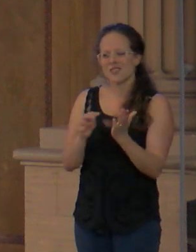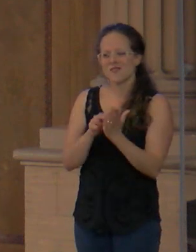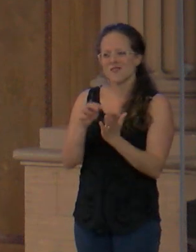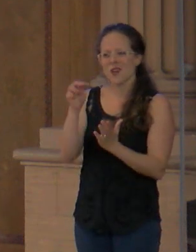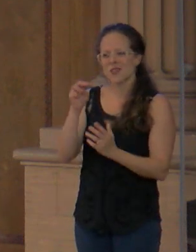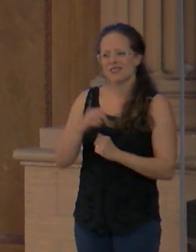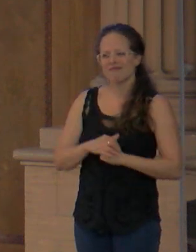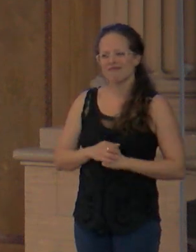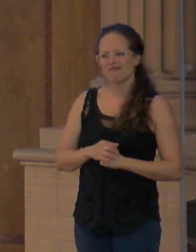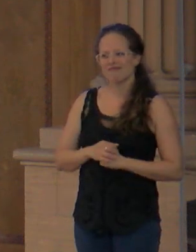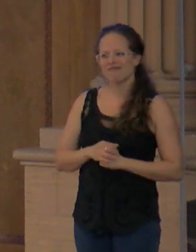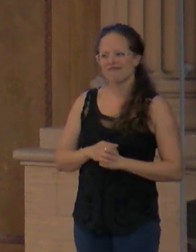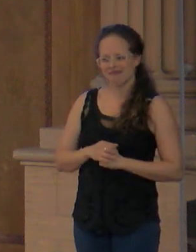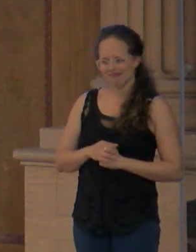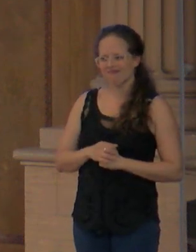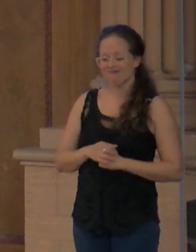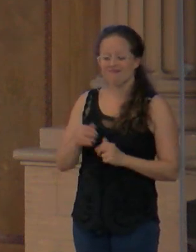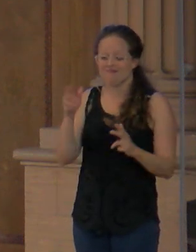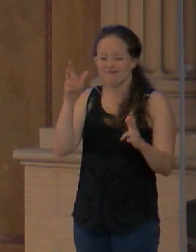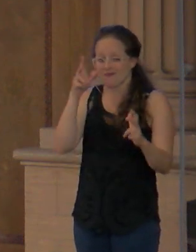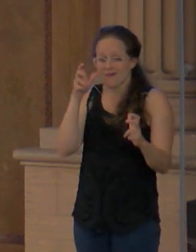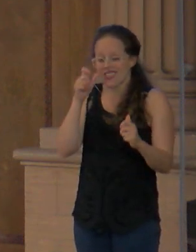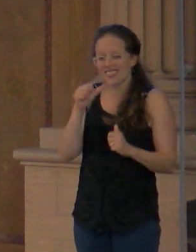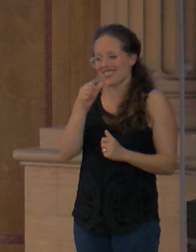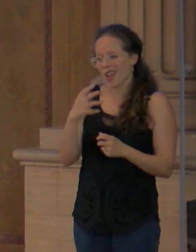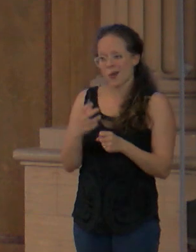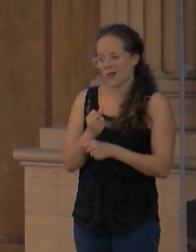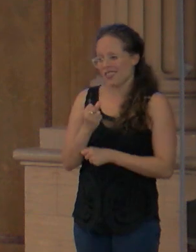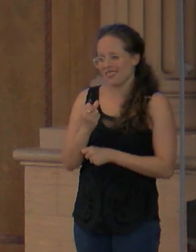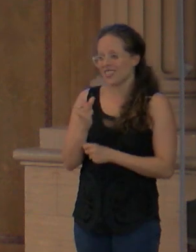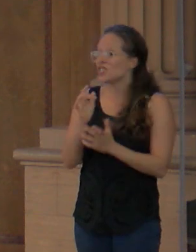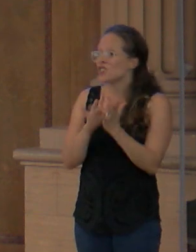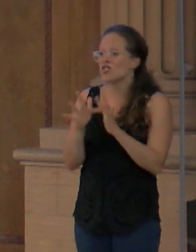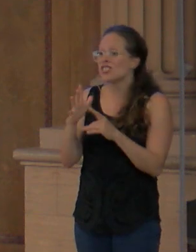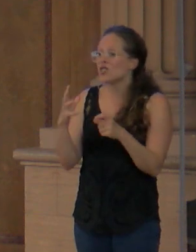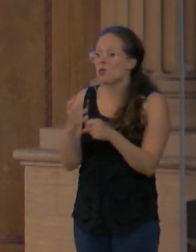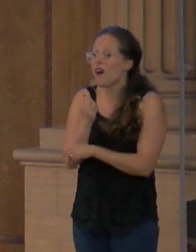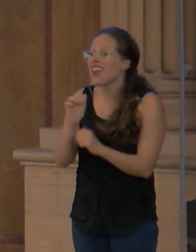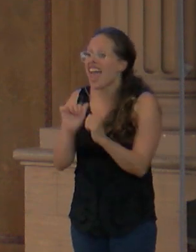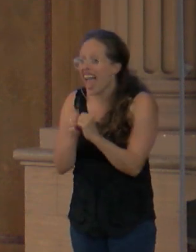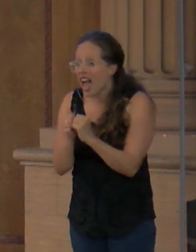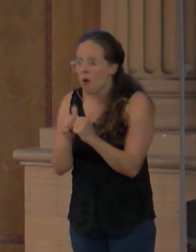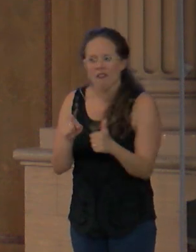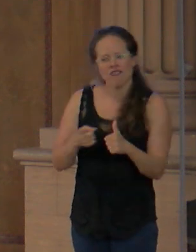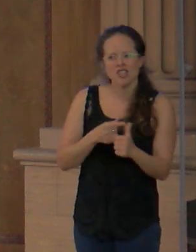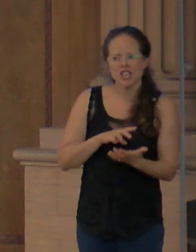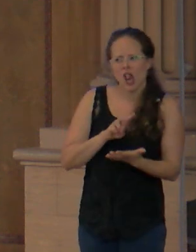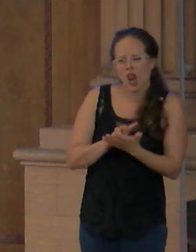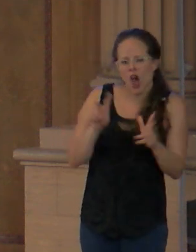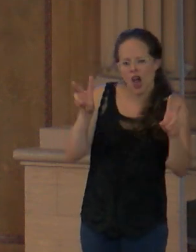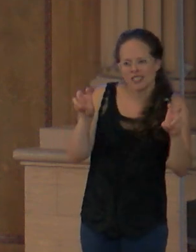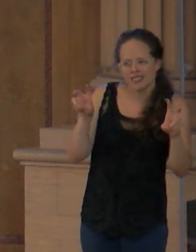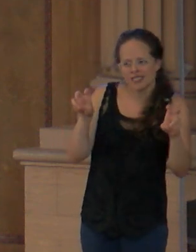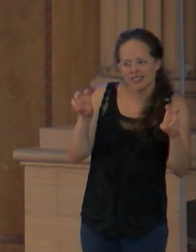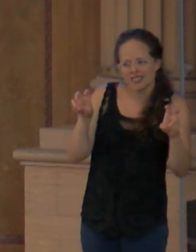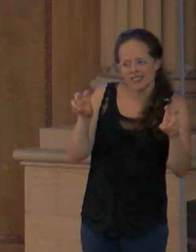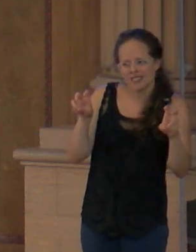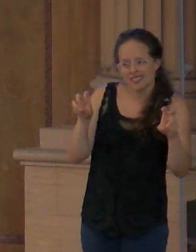The wicked didn't win. Jesus did win, and he won by losing. And so God does sort things out.